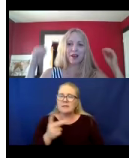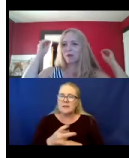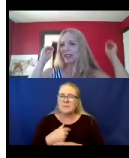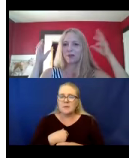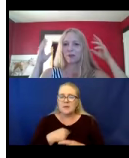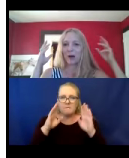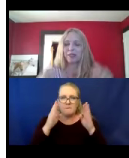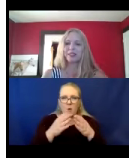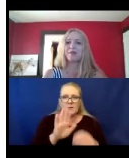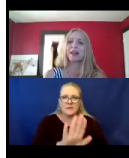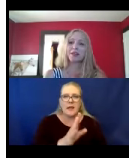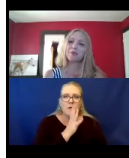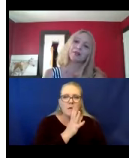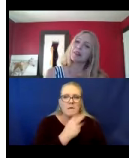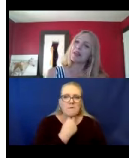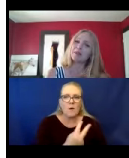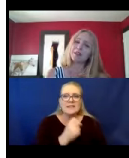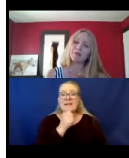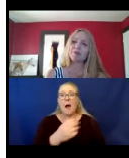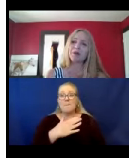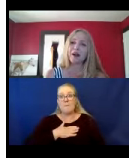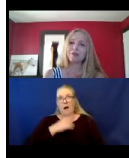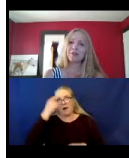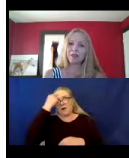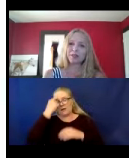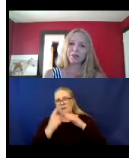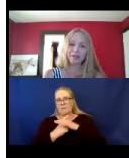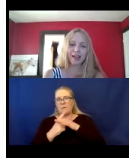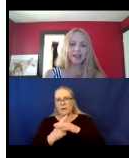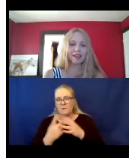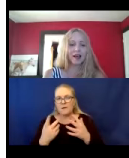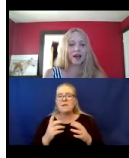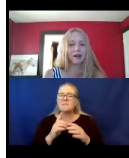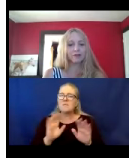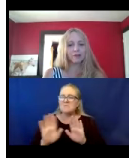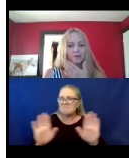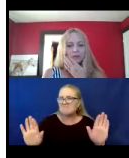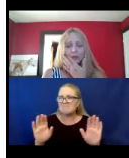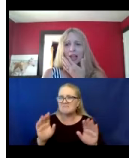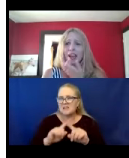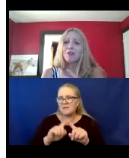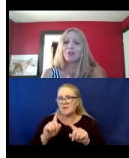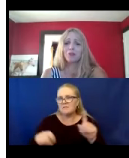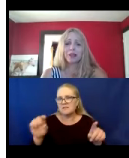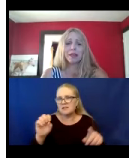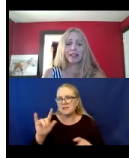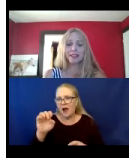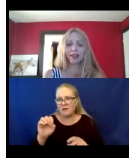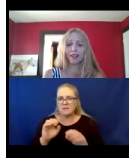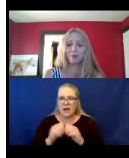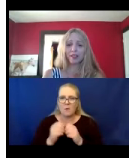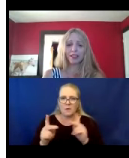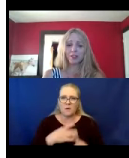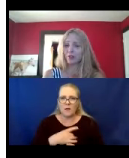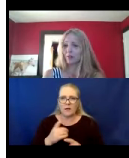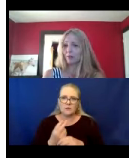voice and not what keeps popping into my head. But different people have different ways of doing that. I have a 3-minute